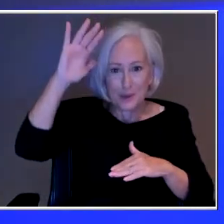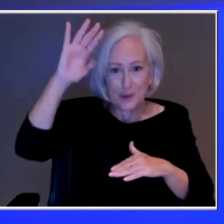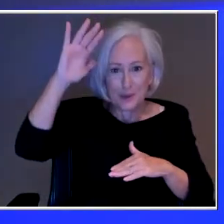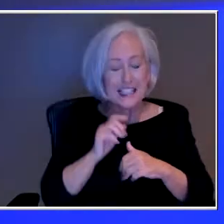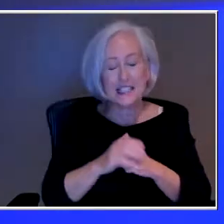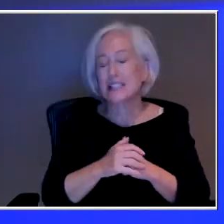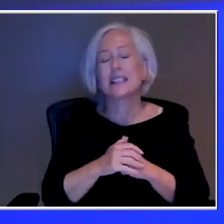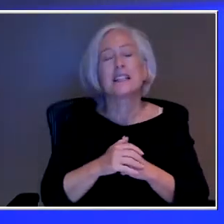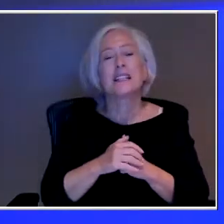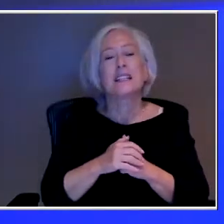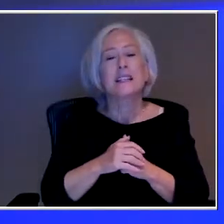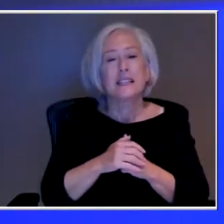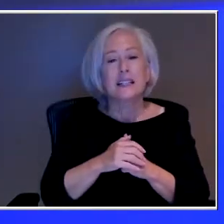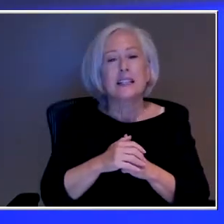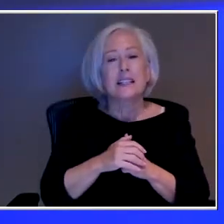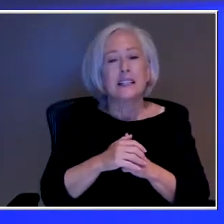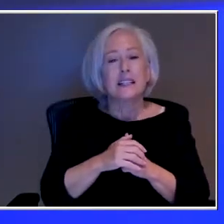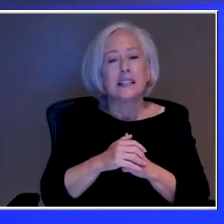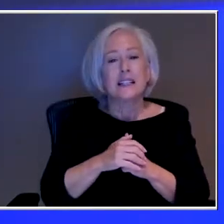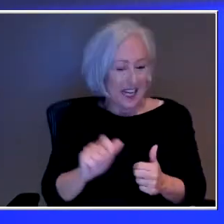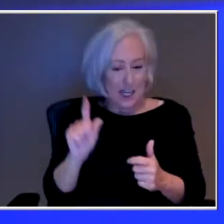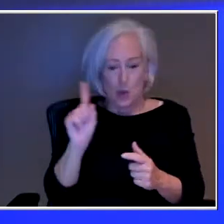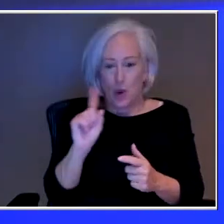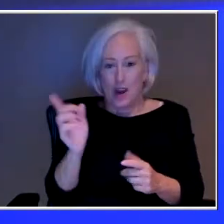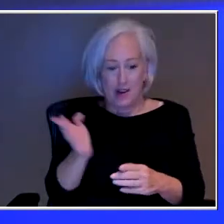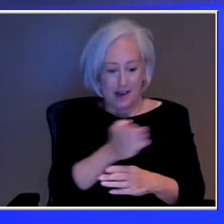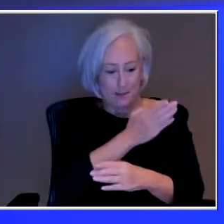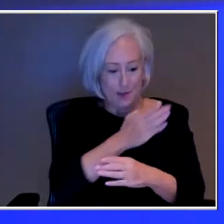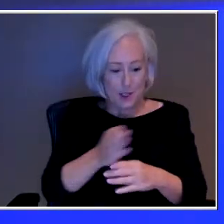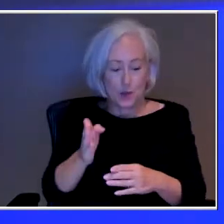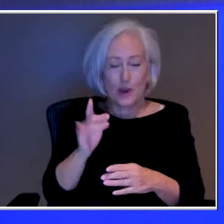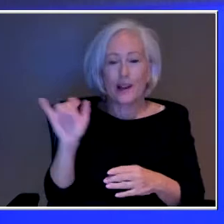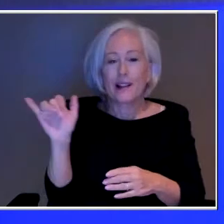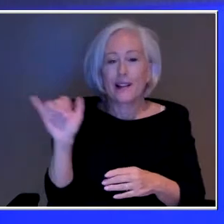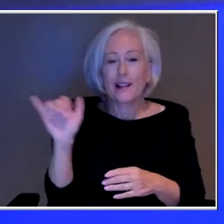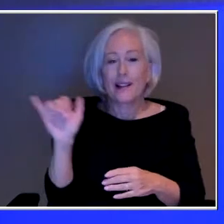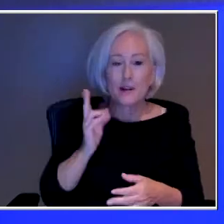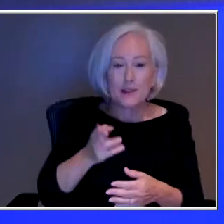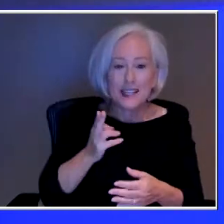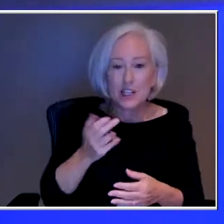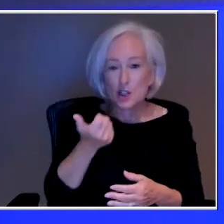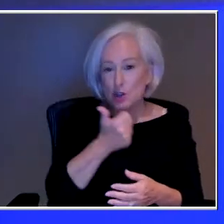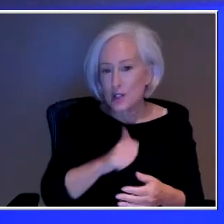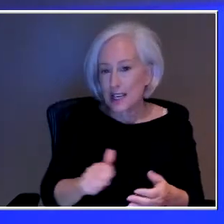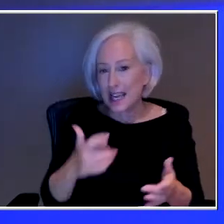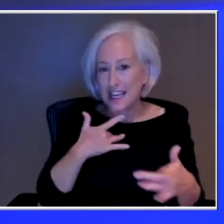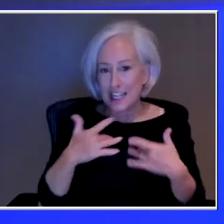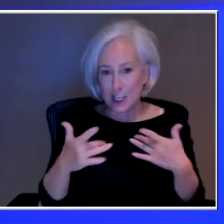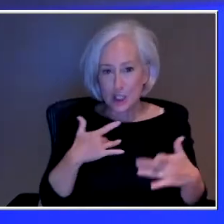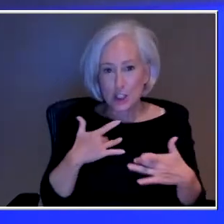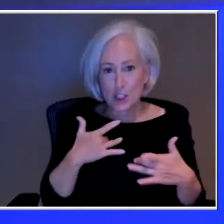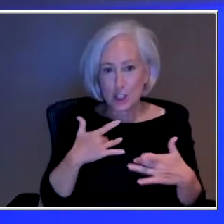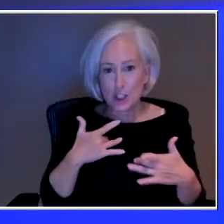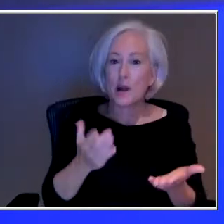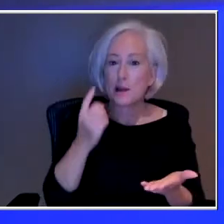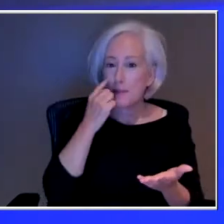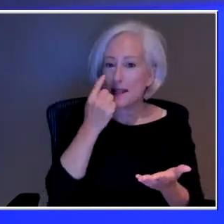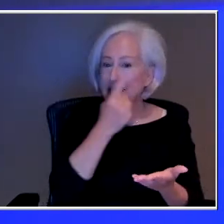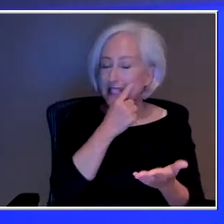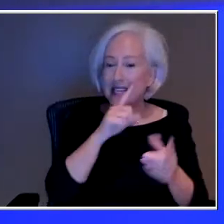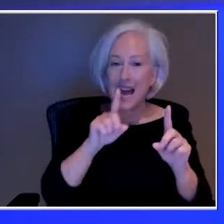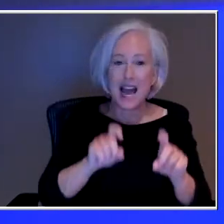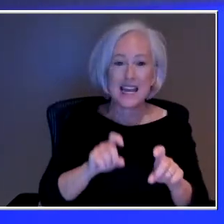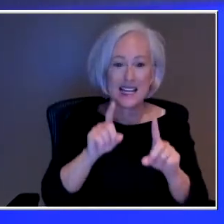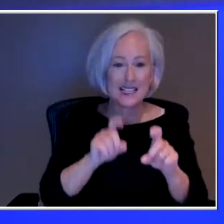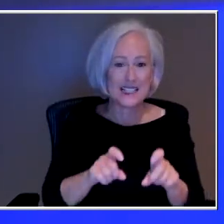in between. So if there's a family history or like concerns of any sort, definitely recommend getting an eye exam. It's